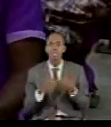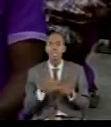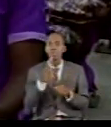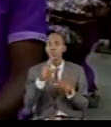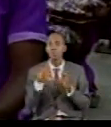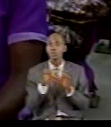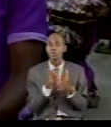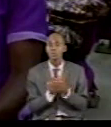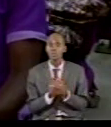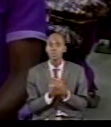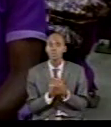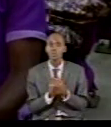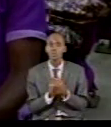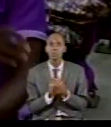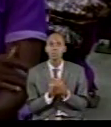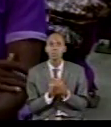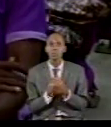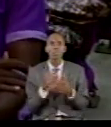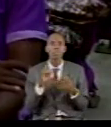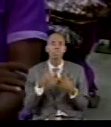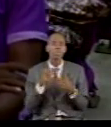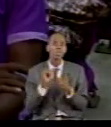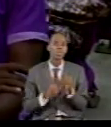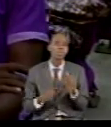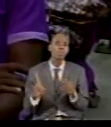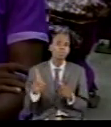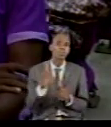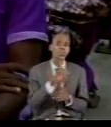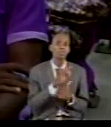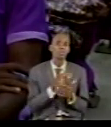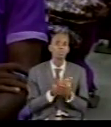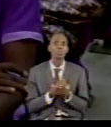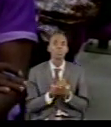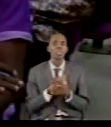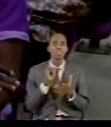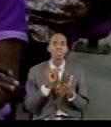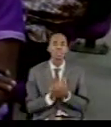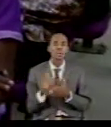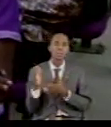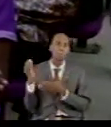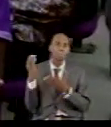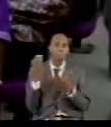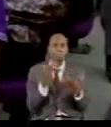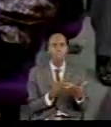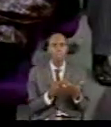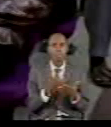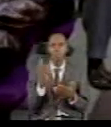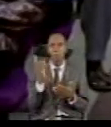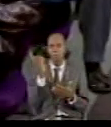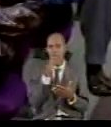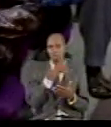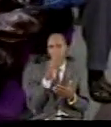Can you do that to everyone that brings falsehood,